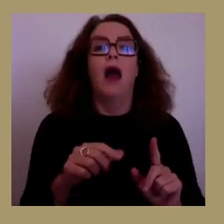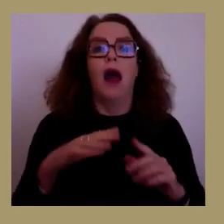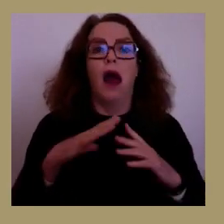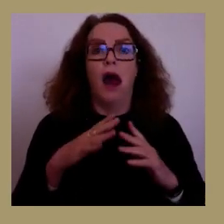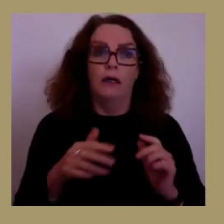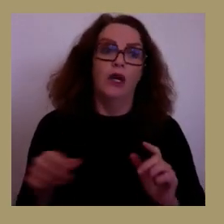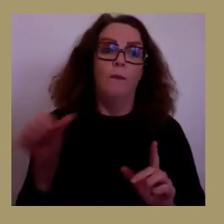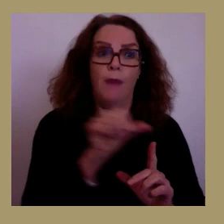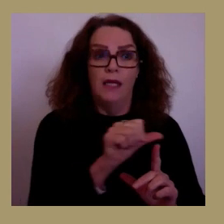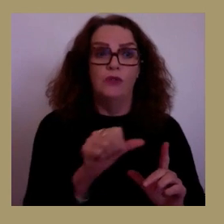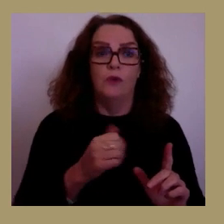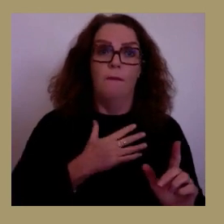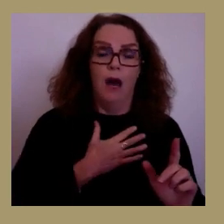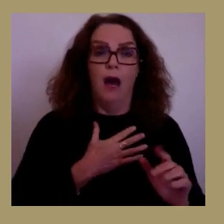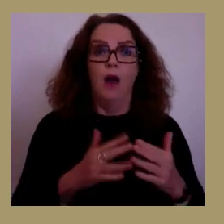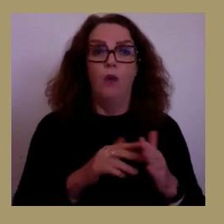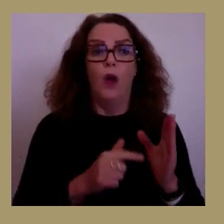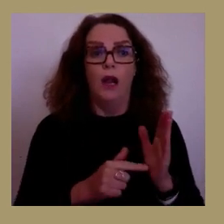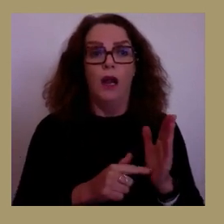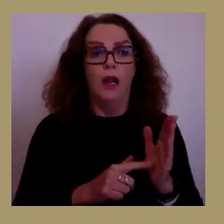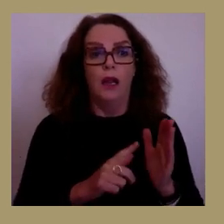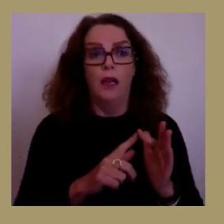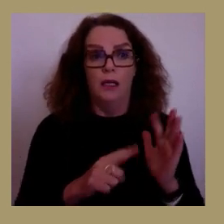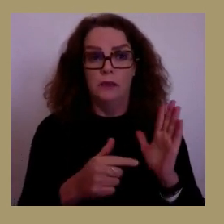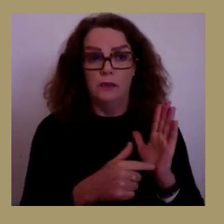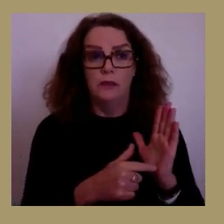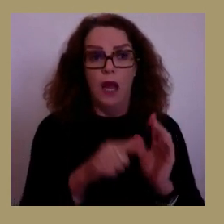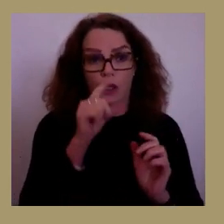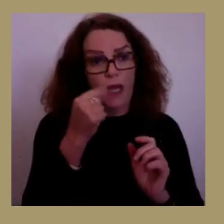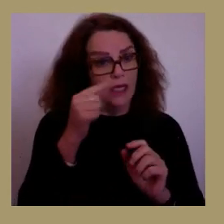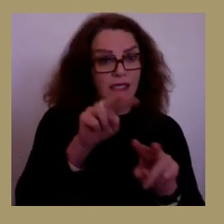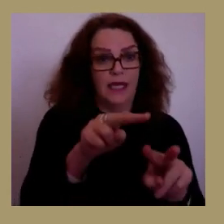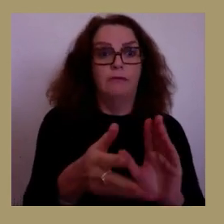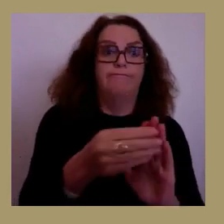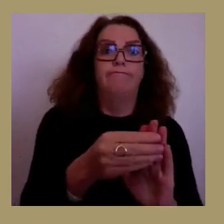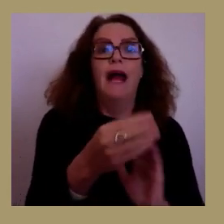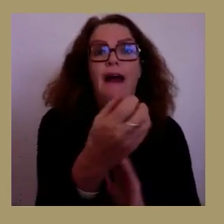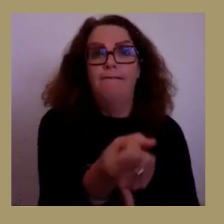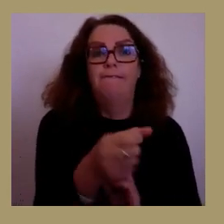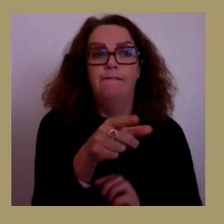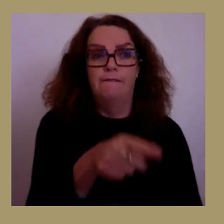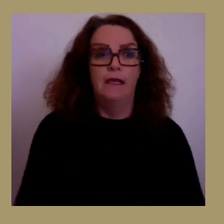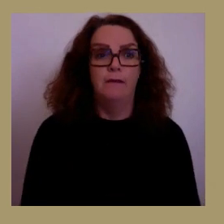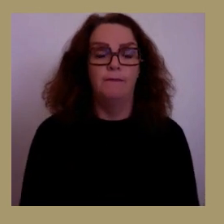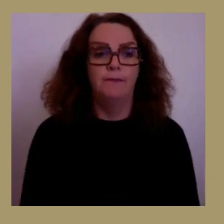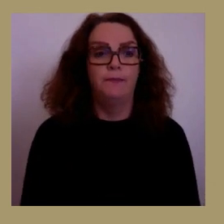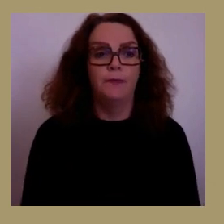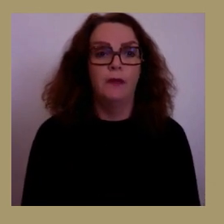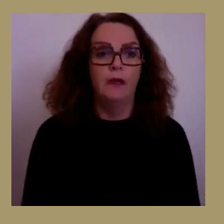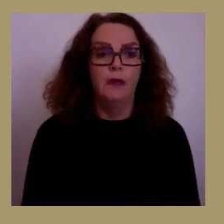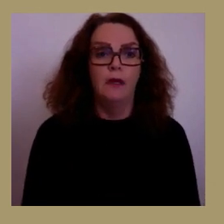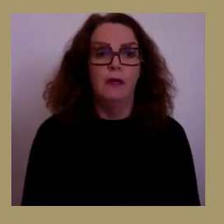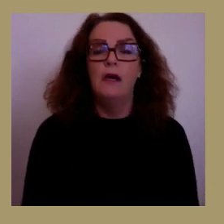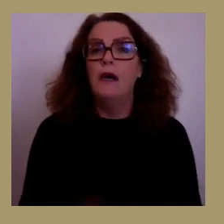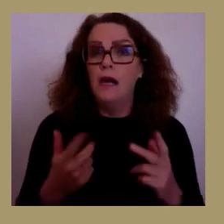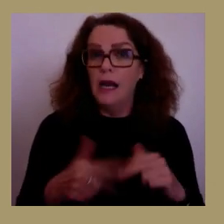can see here that they have the seniors card added to their Service Victoria wallet. They do also have, if they do have other